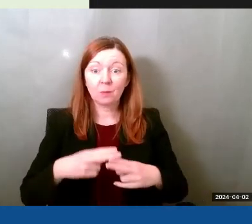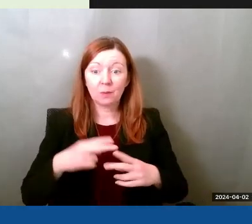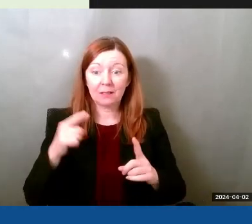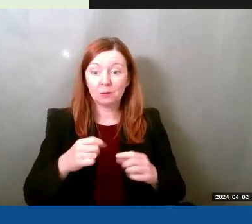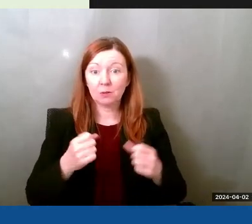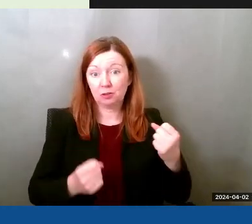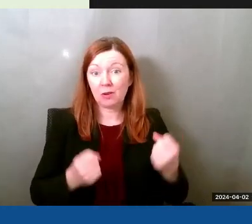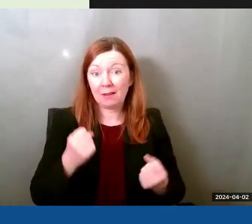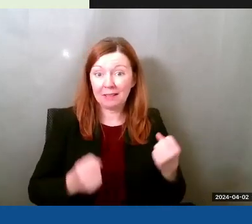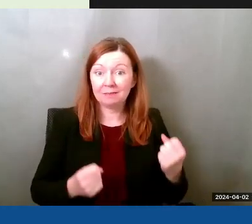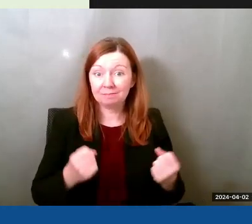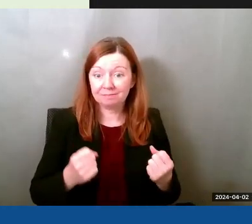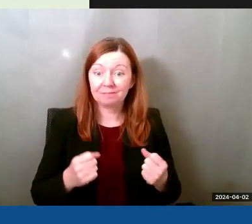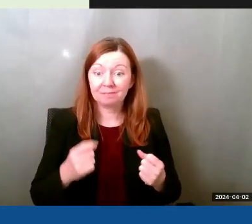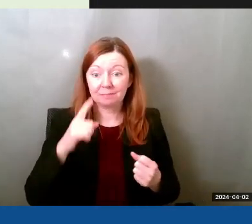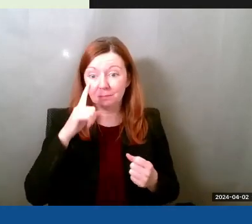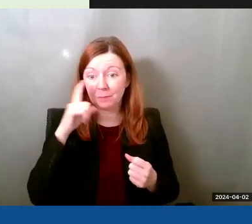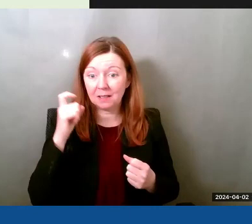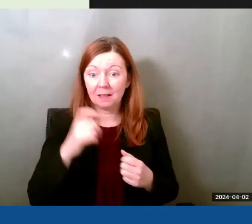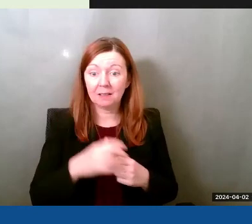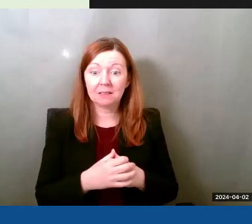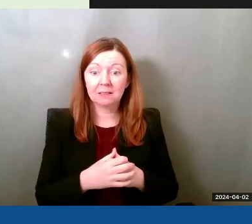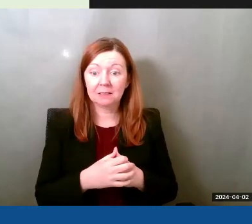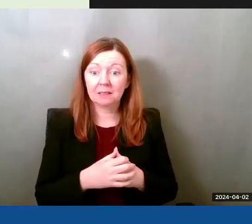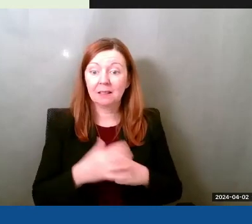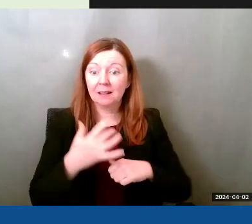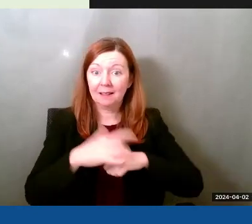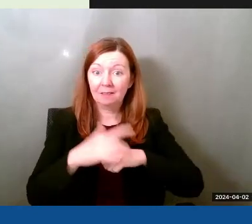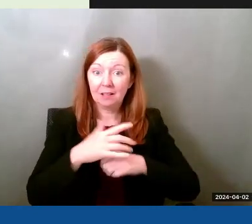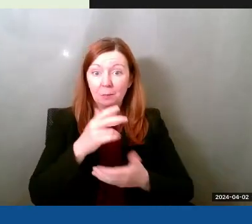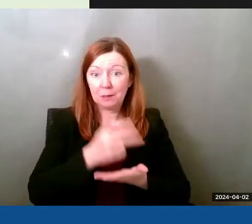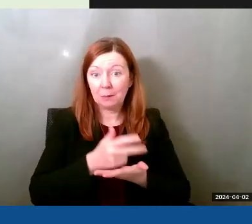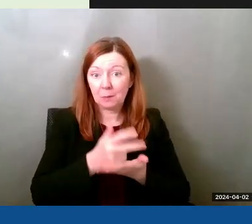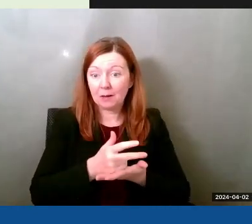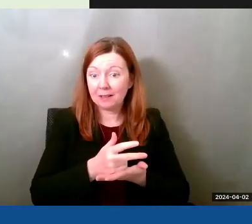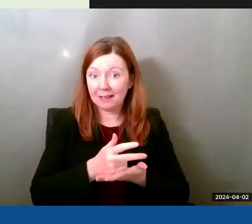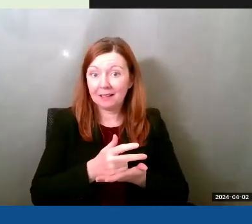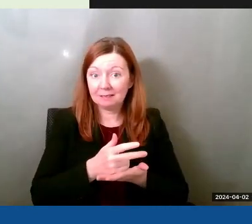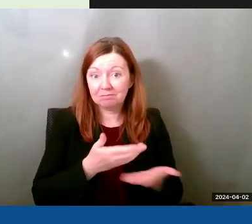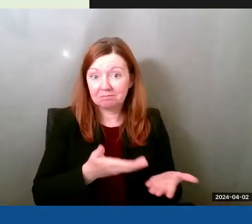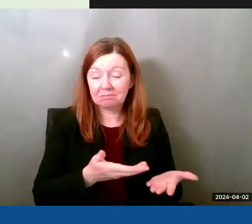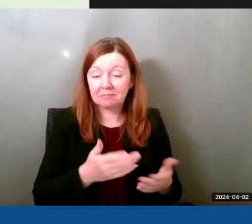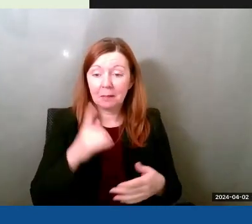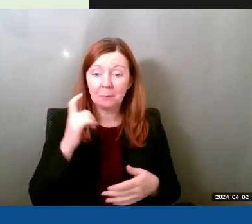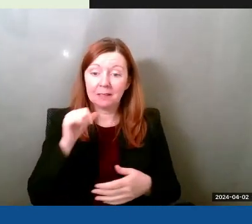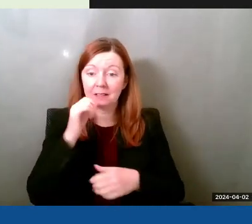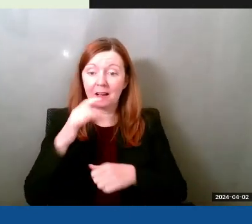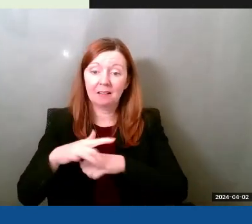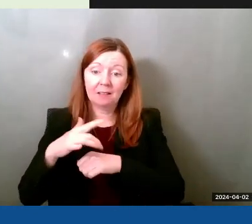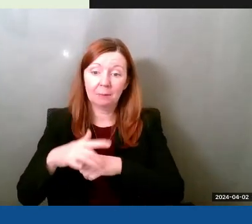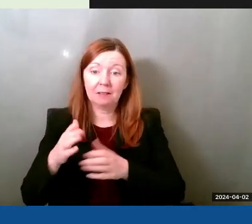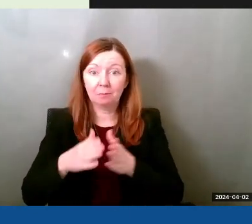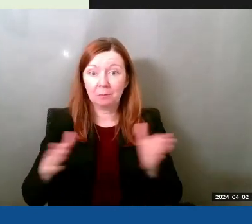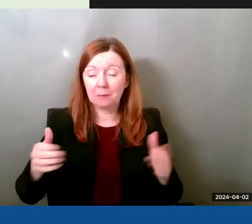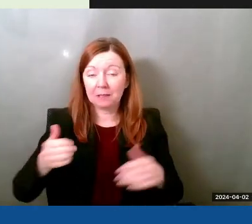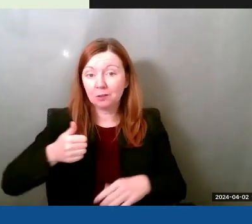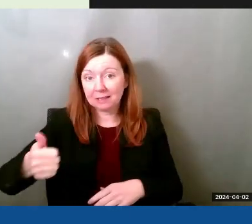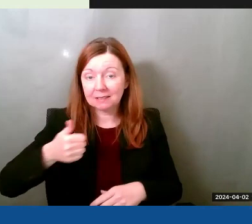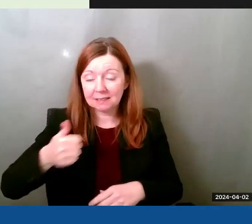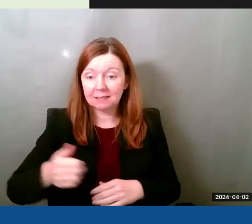driving. One, because the availability of parking, and two, because the unavailability of public